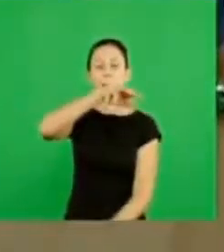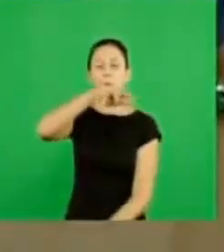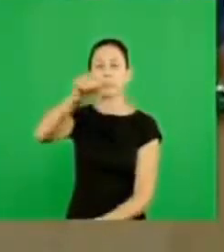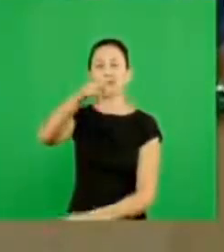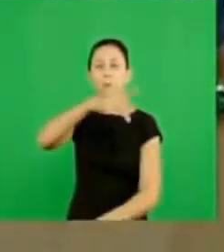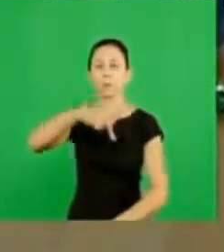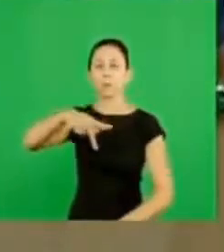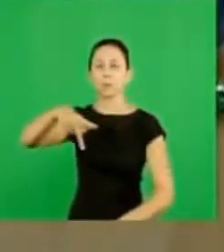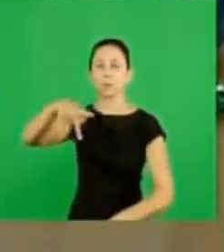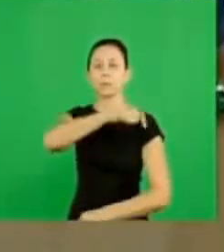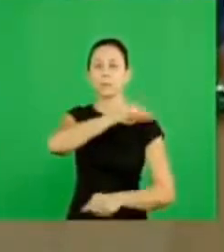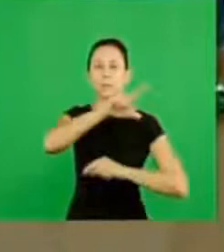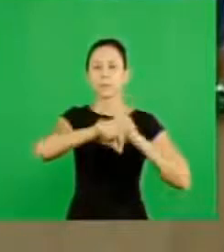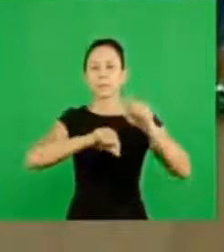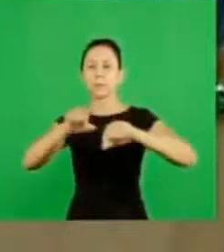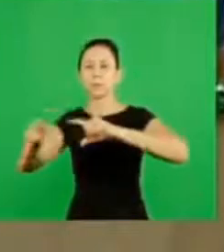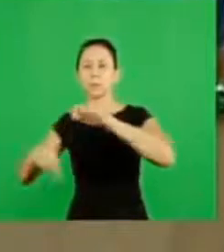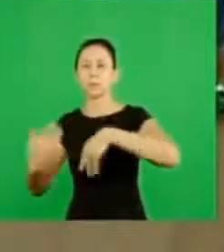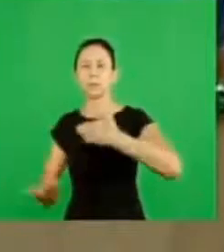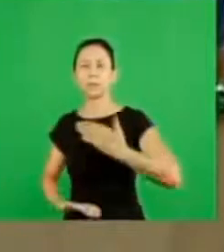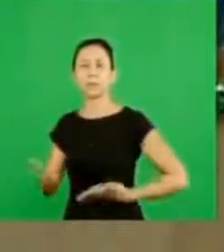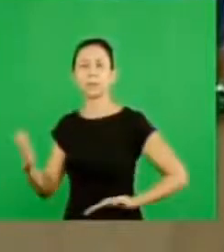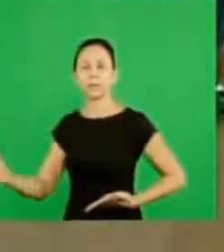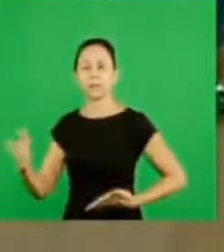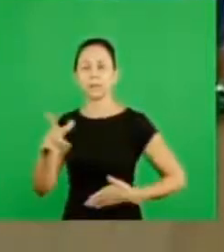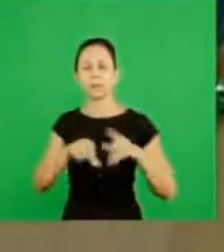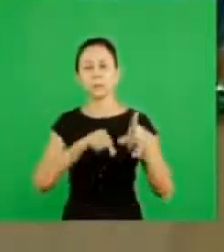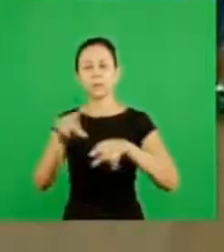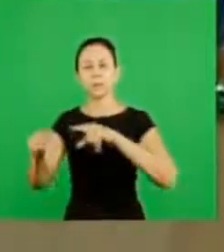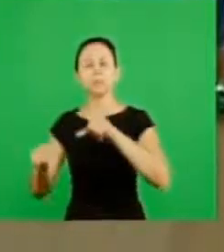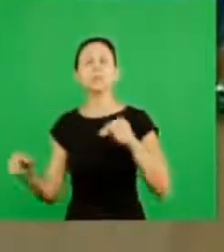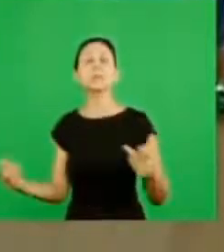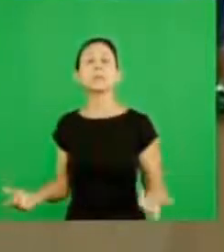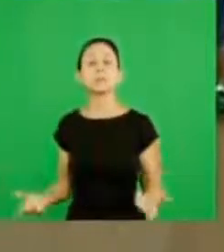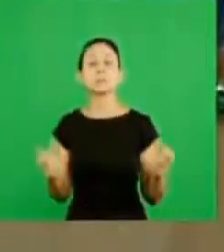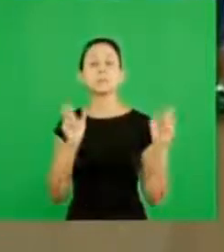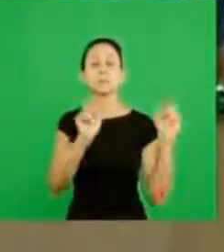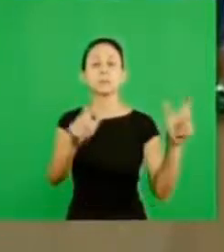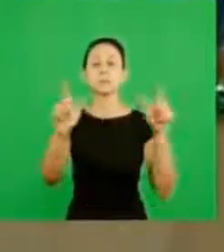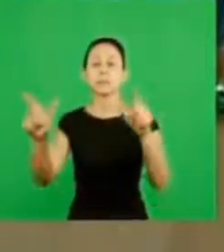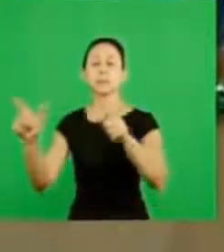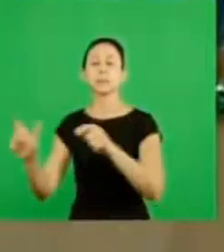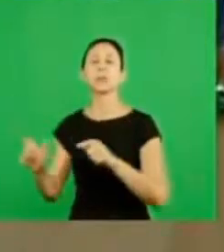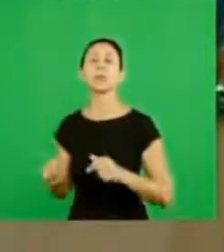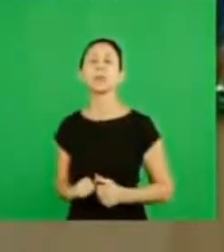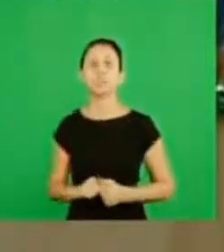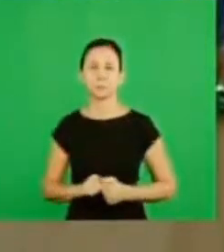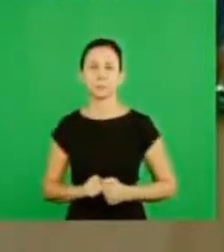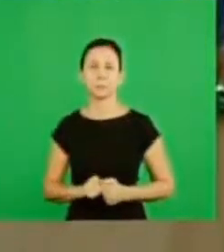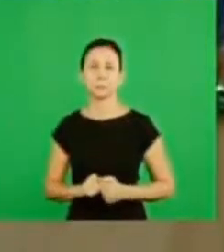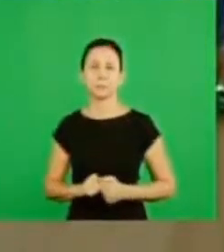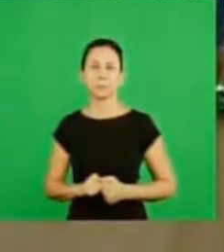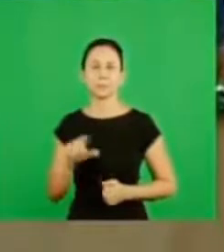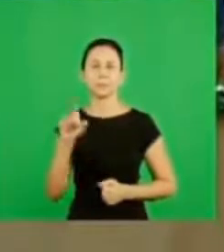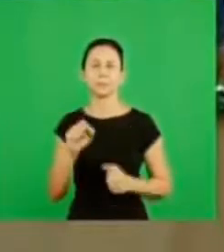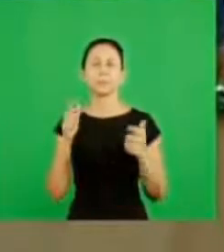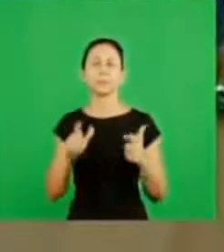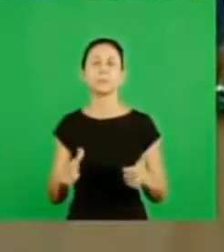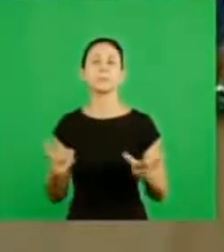That the trumpet will sound from the four winds. It will be heard from the four winds and from the highest of the heavens.